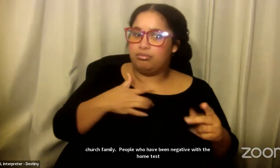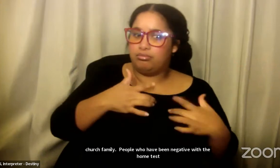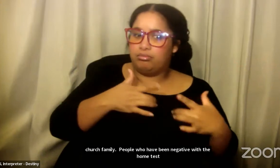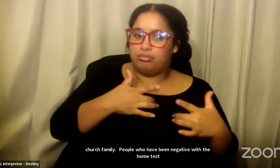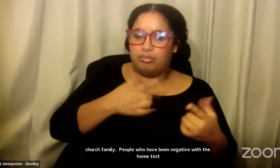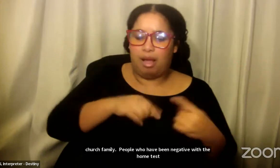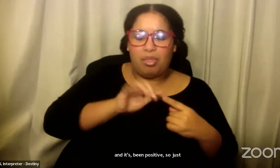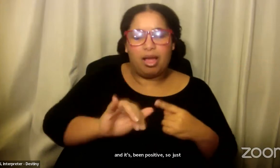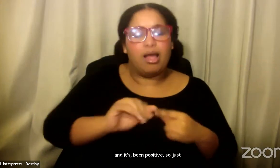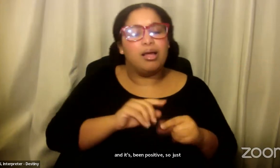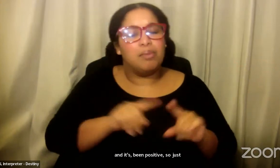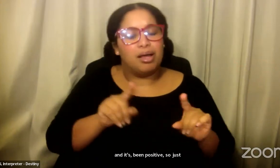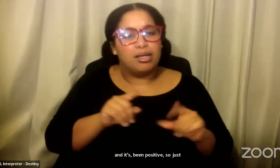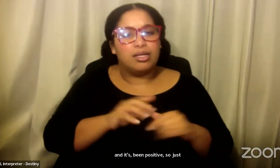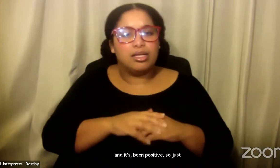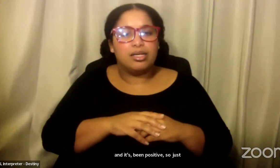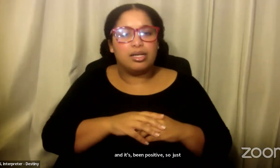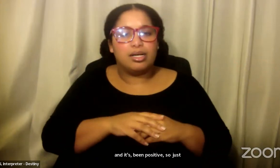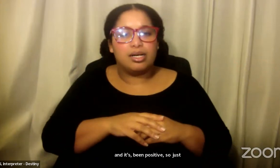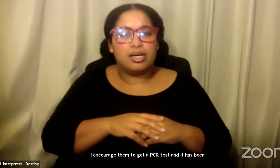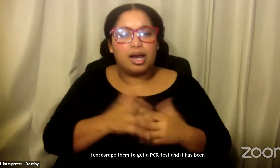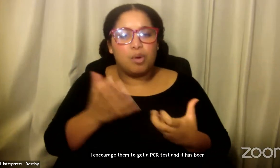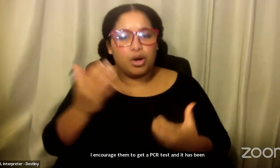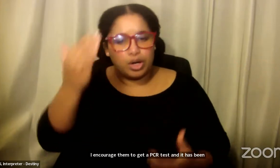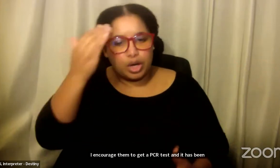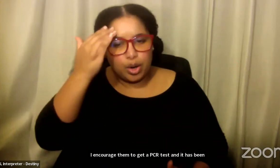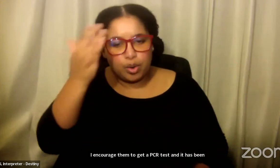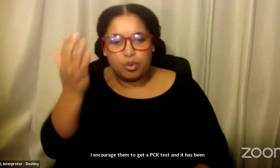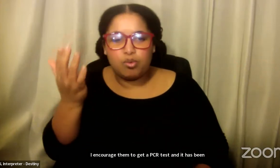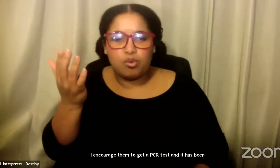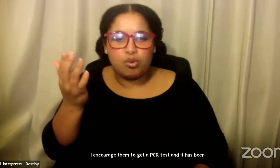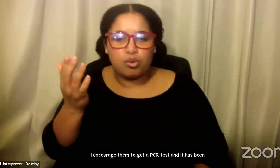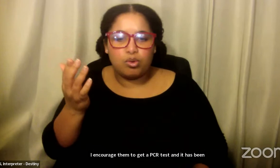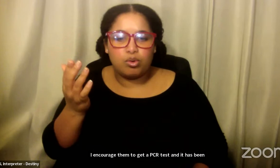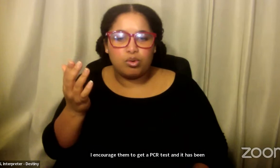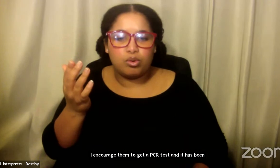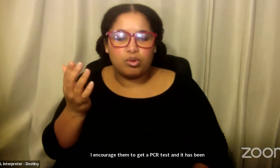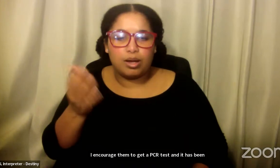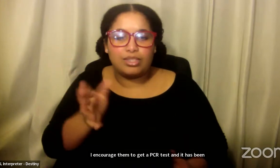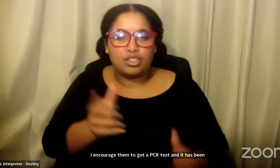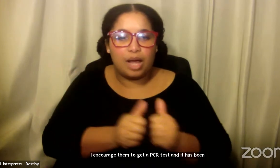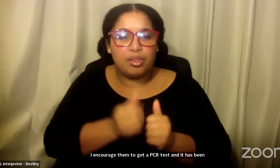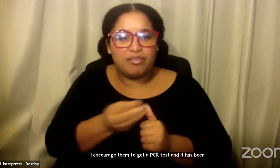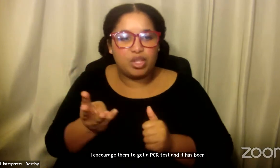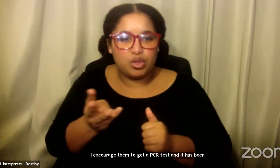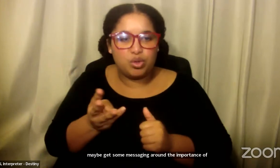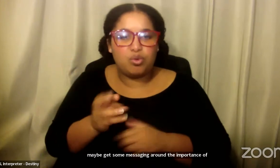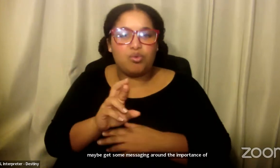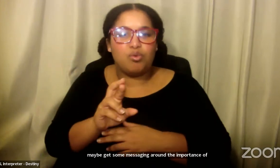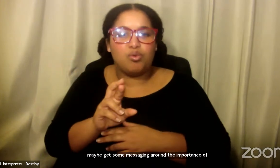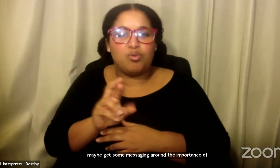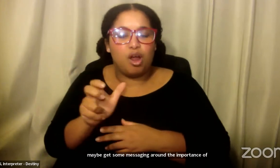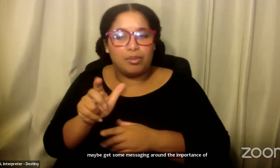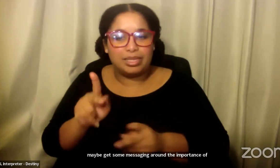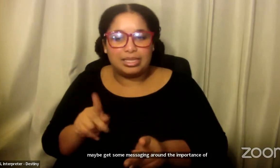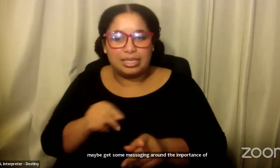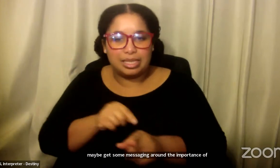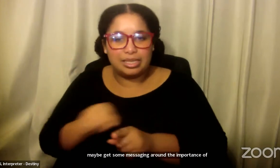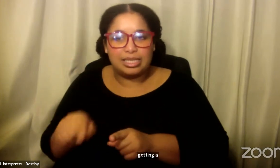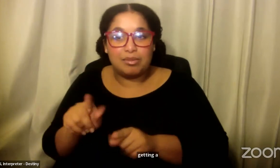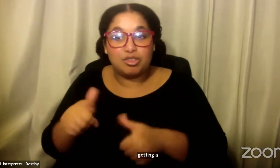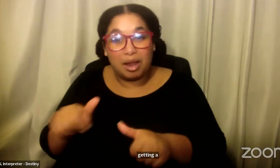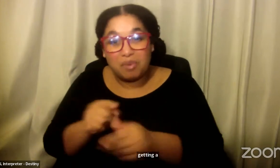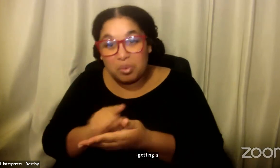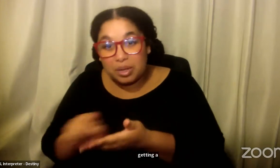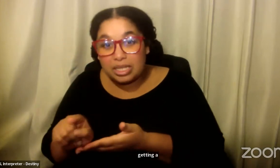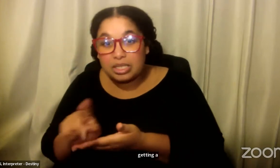And I just, you know, want to know, you know, I talked to a couple of pharmacists who told me they'd been trying for a week or